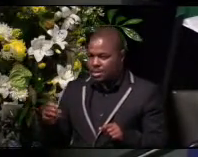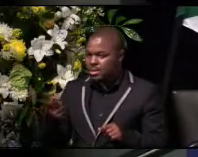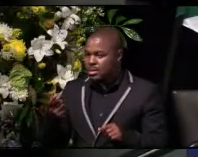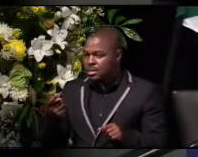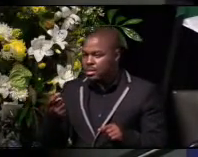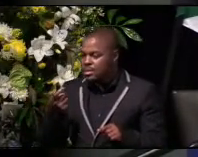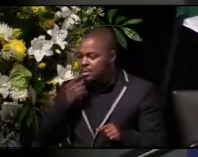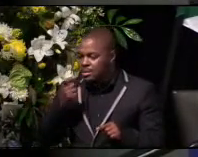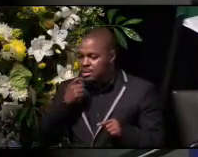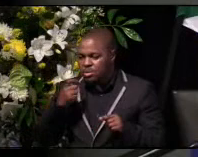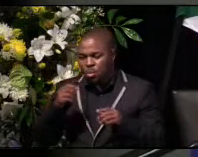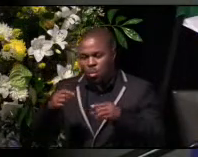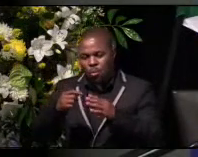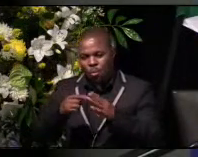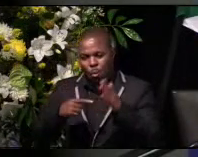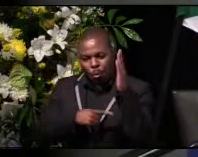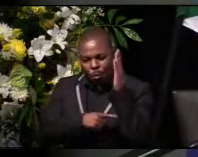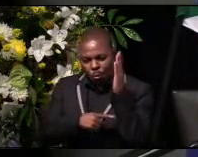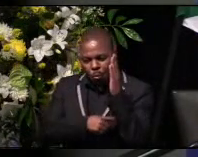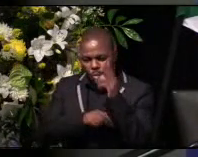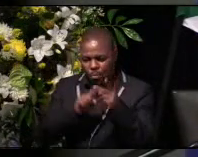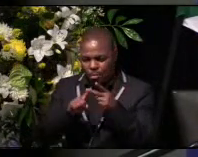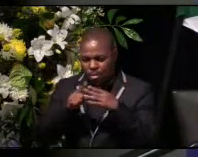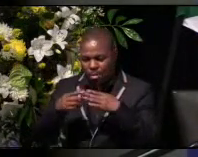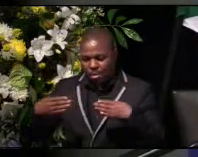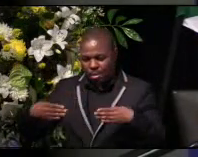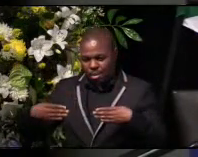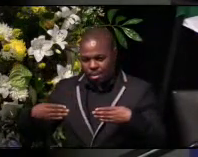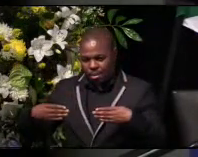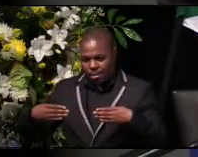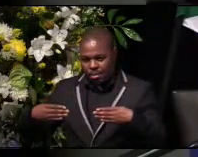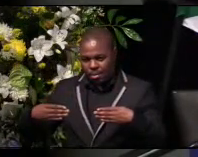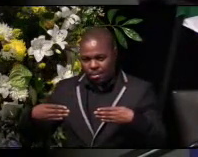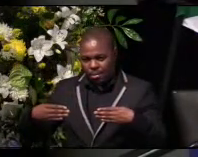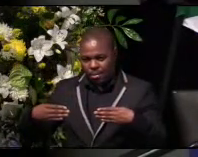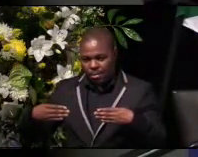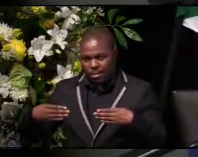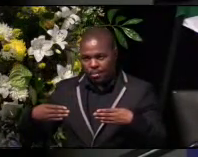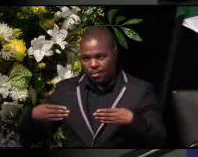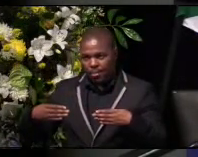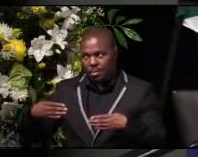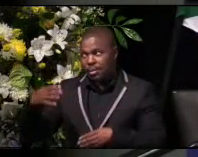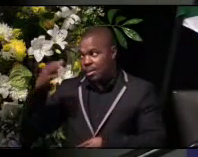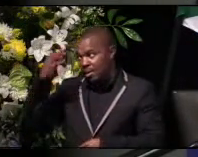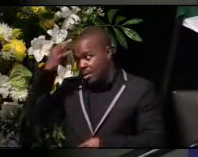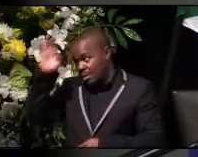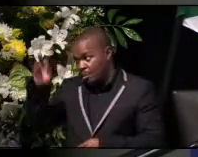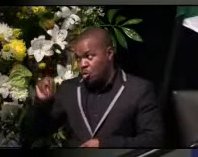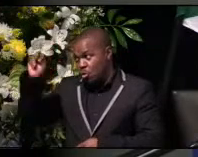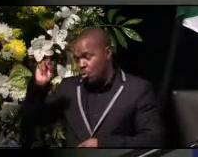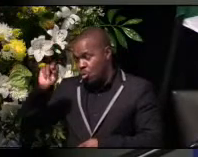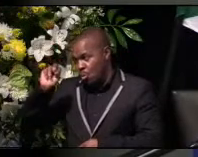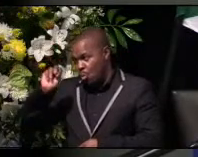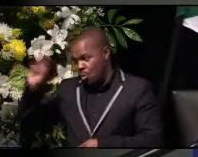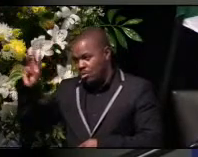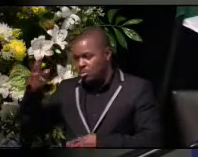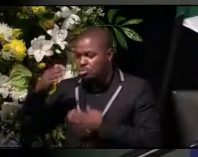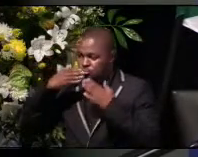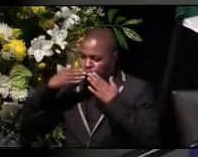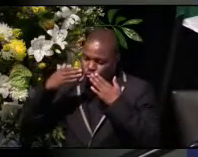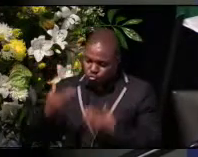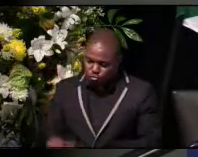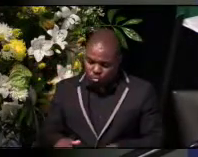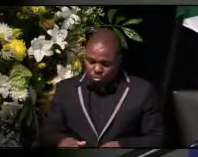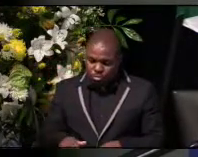with a gate that was donated to the Northwest what you call government by the